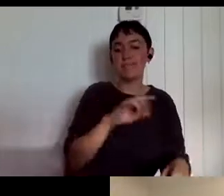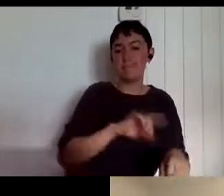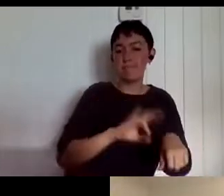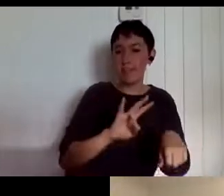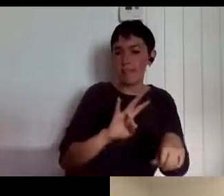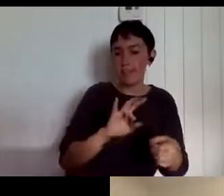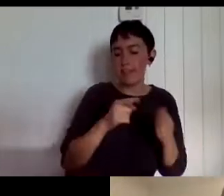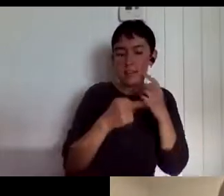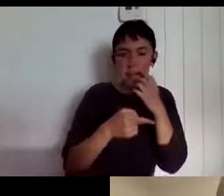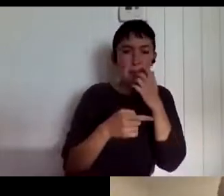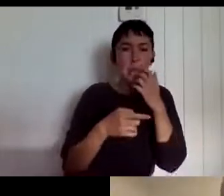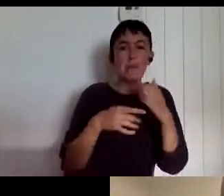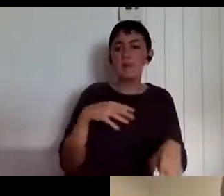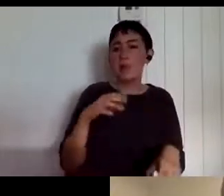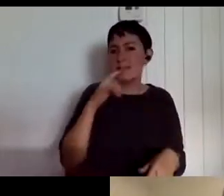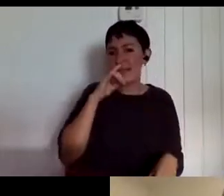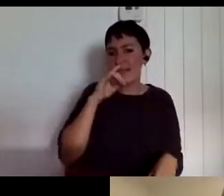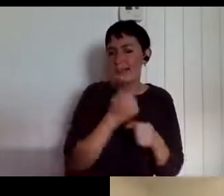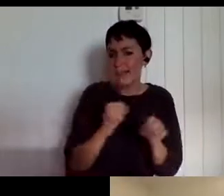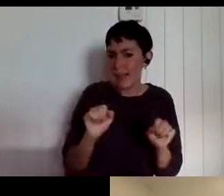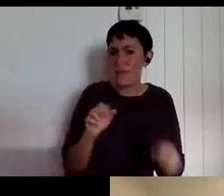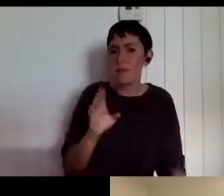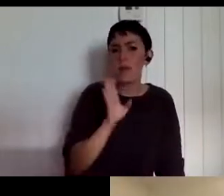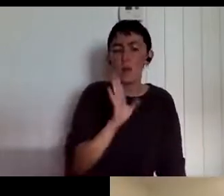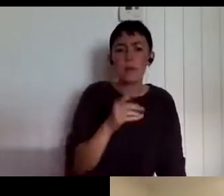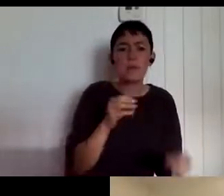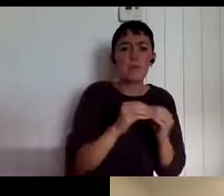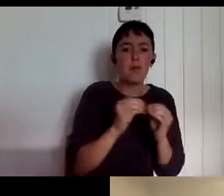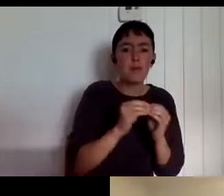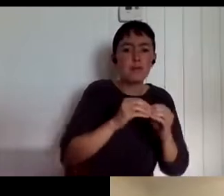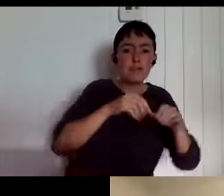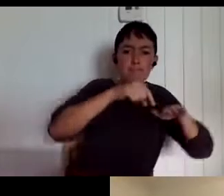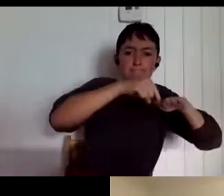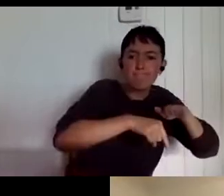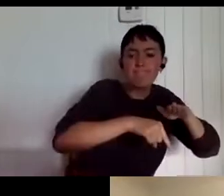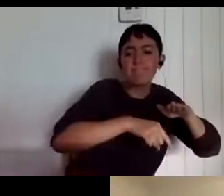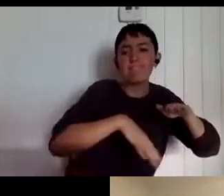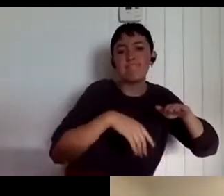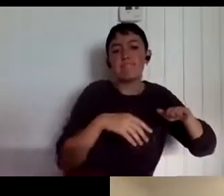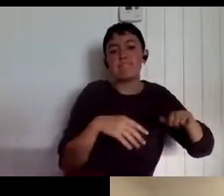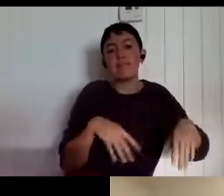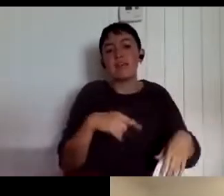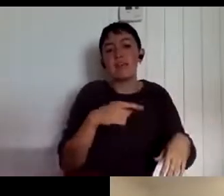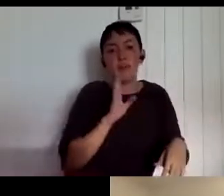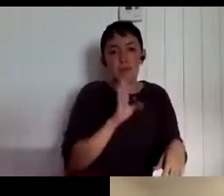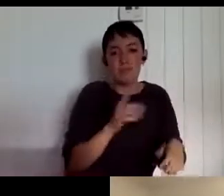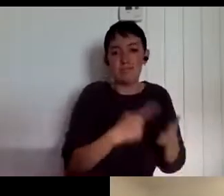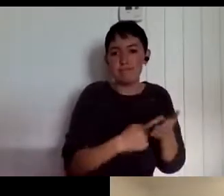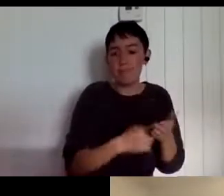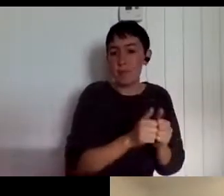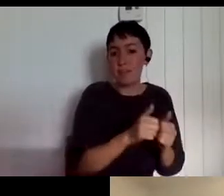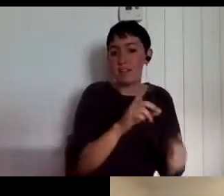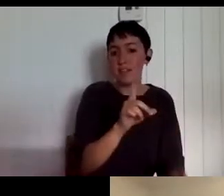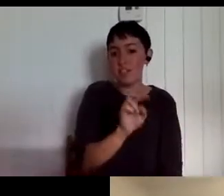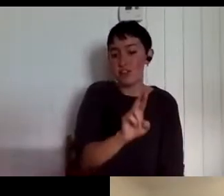get a little deeper into the weeds than we typically do at Skype a Scientist Live. We're talking with Dr. Mike Hogan, who is, who worked